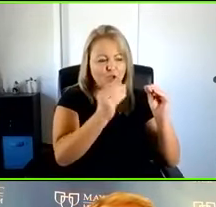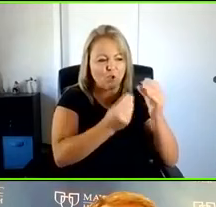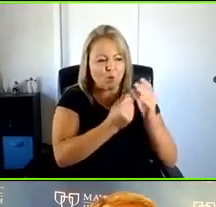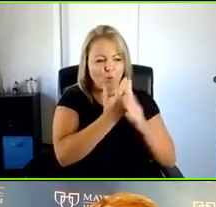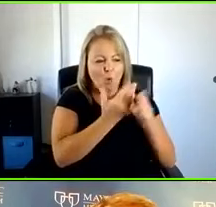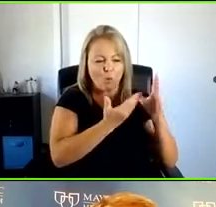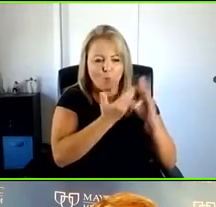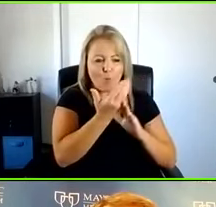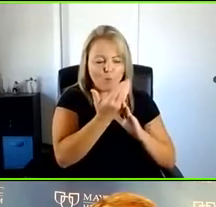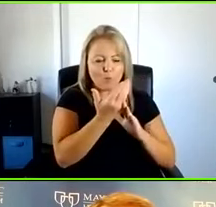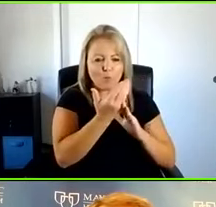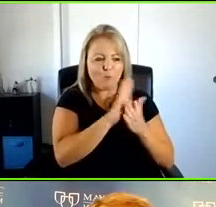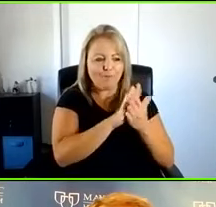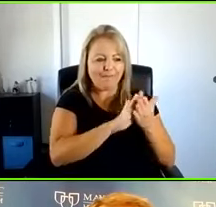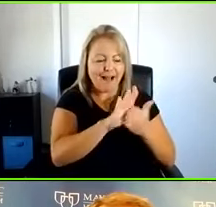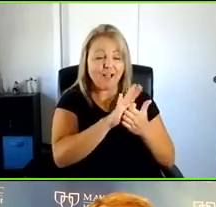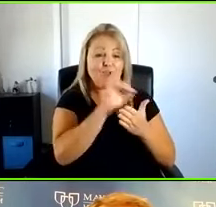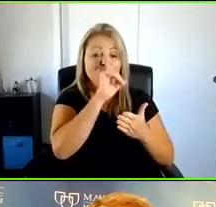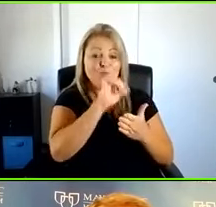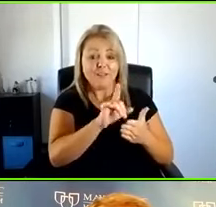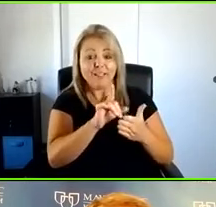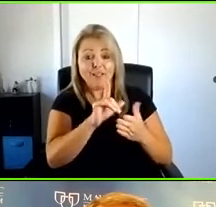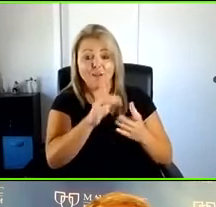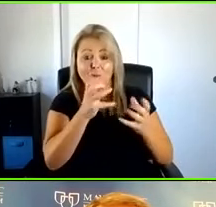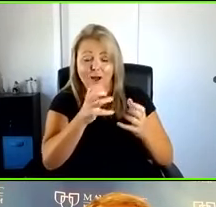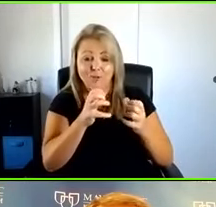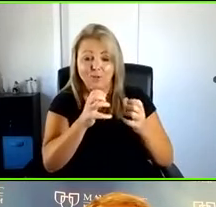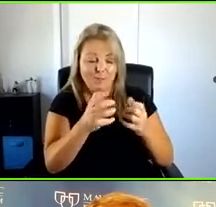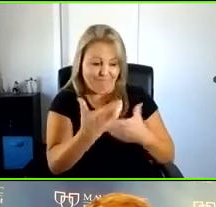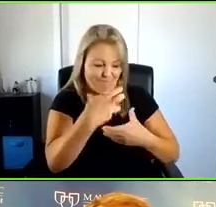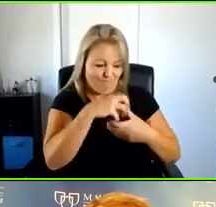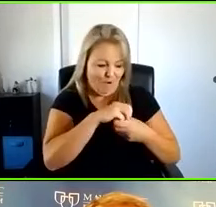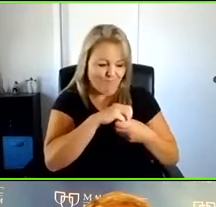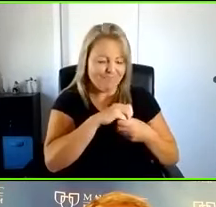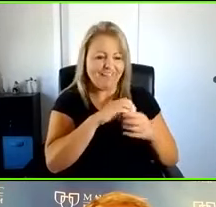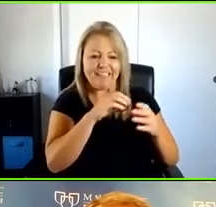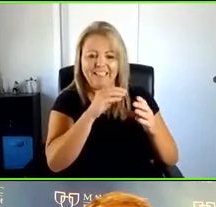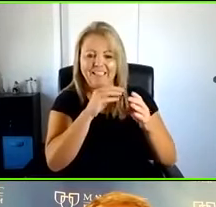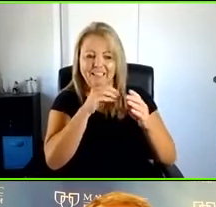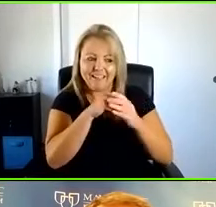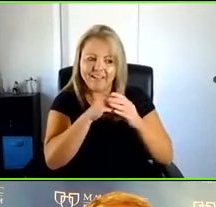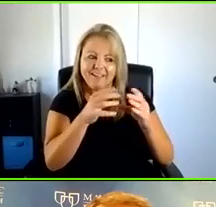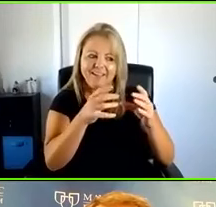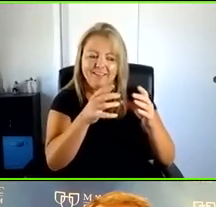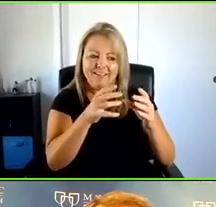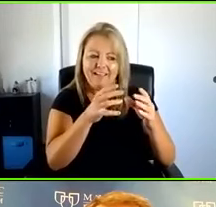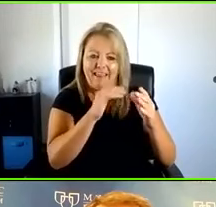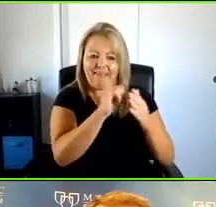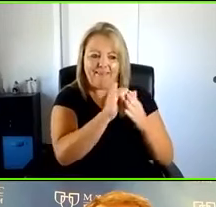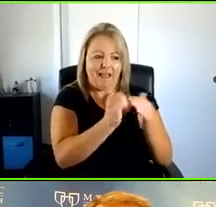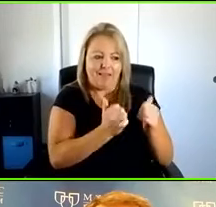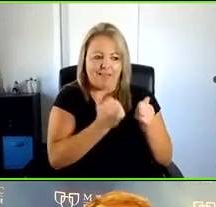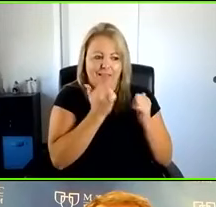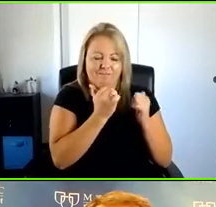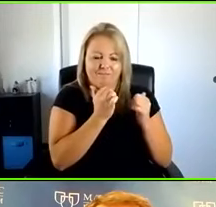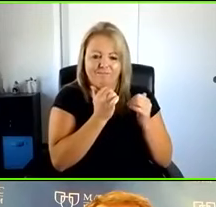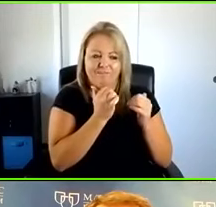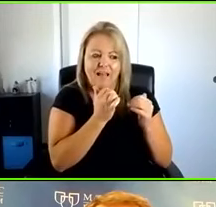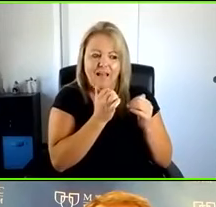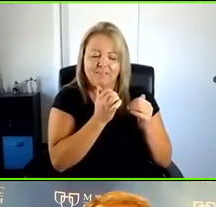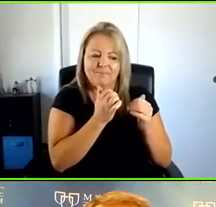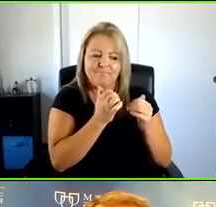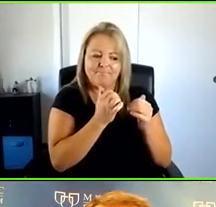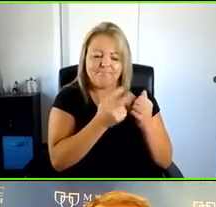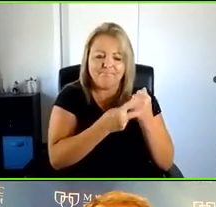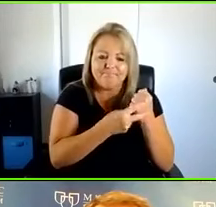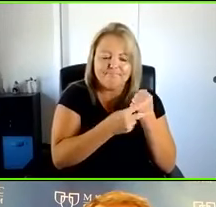so that really is what this is about, is being a part of something bigger than yourself, and serving your community in a way